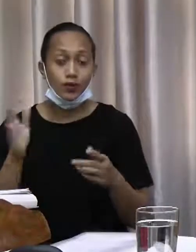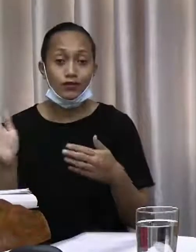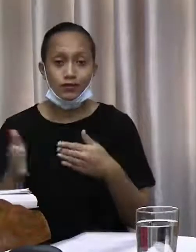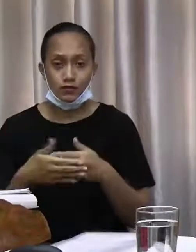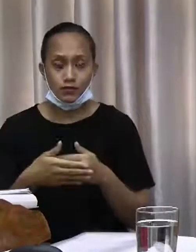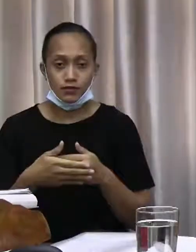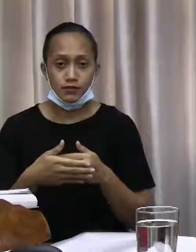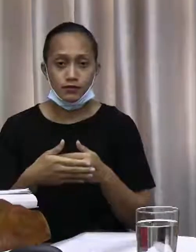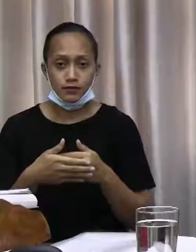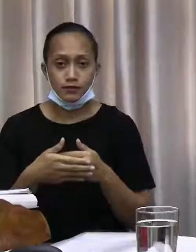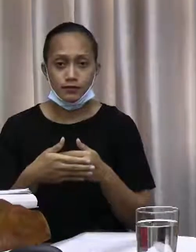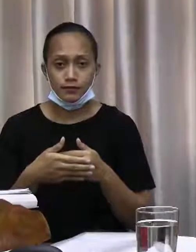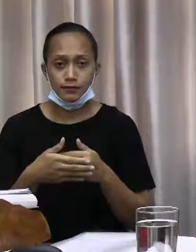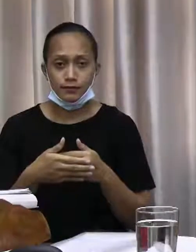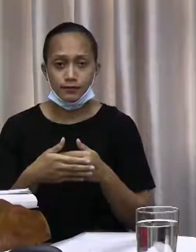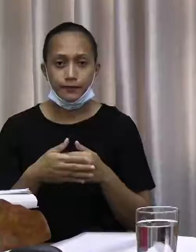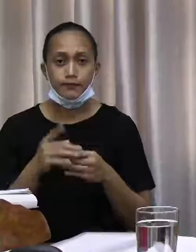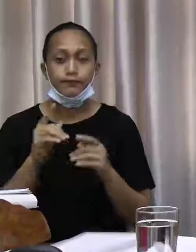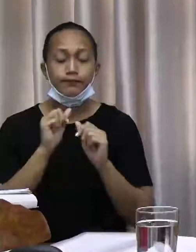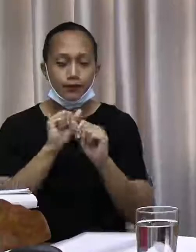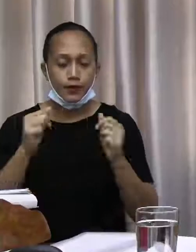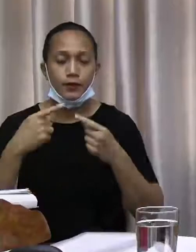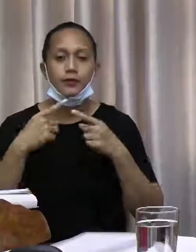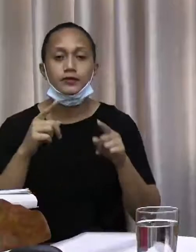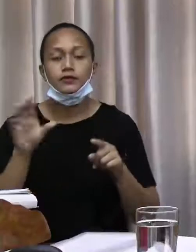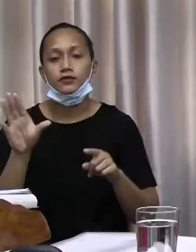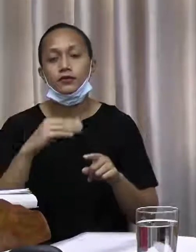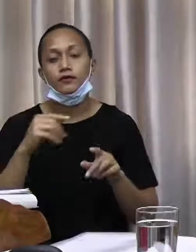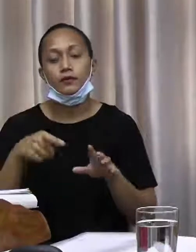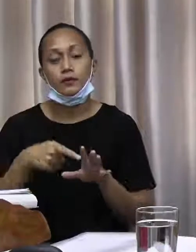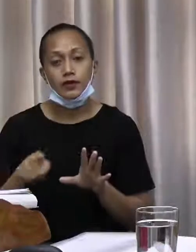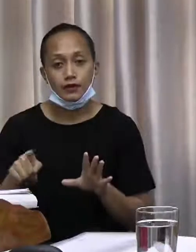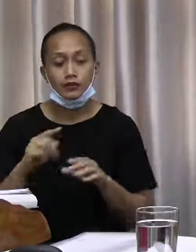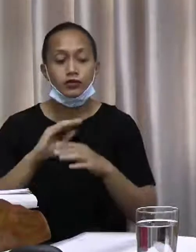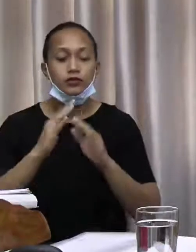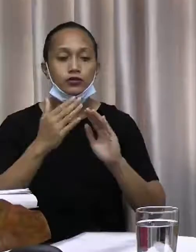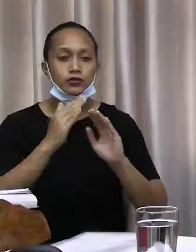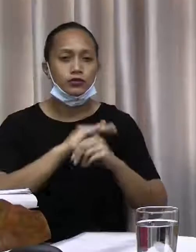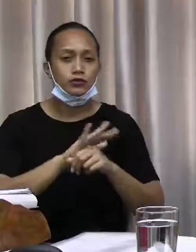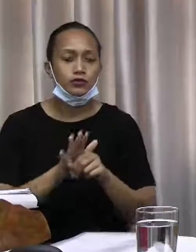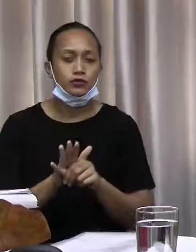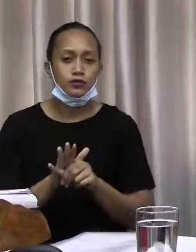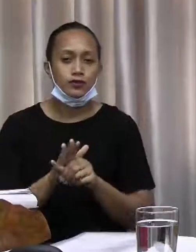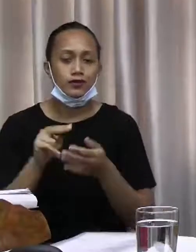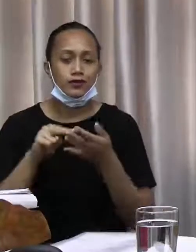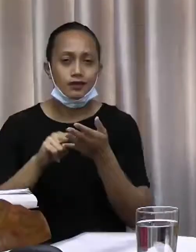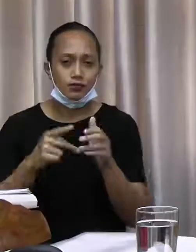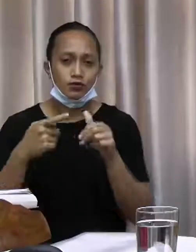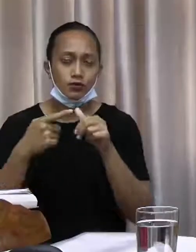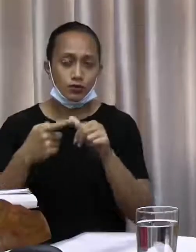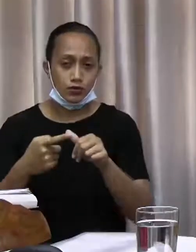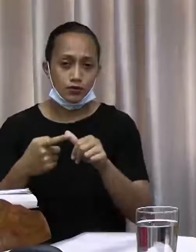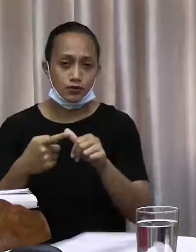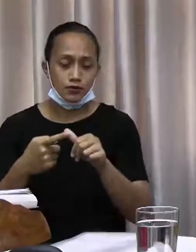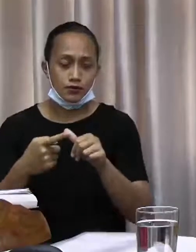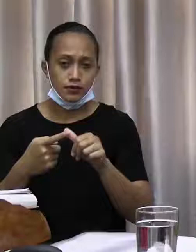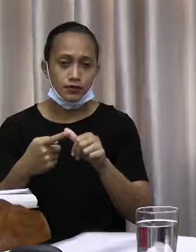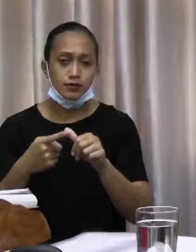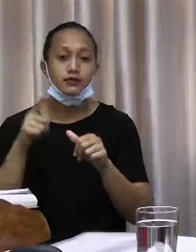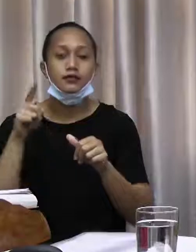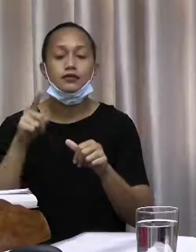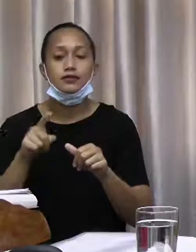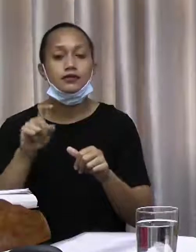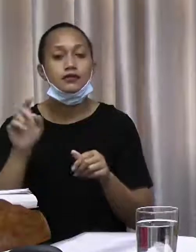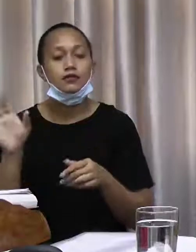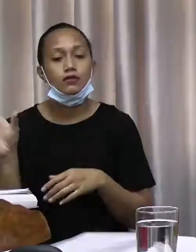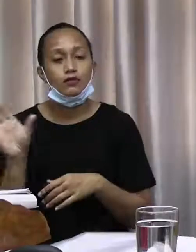period. Our message from the outset of the COVID-19 national response has been in